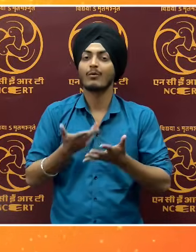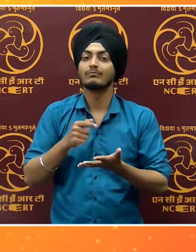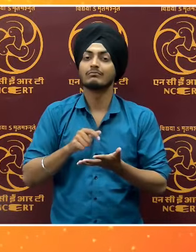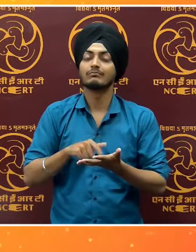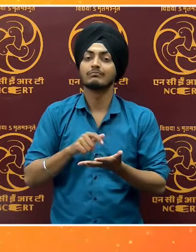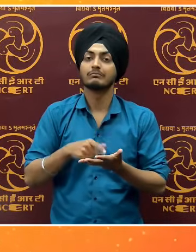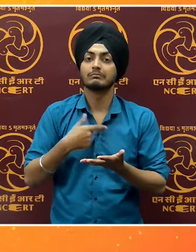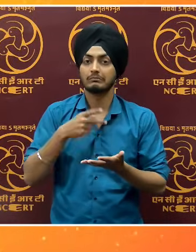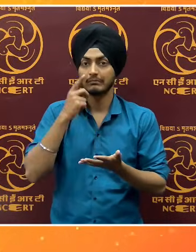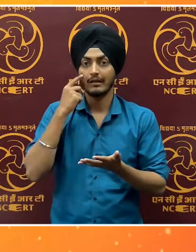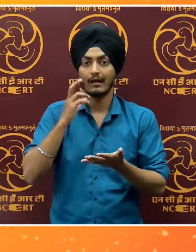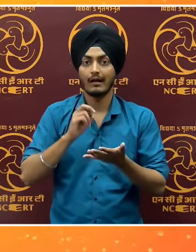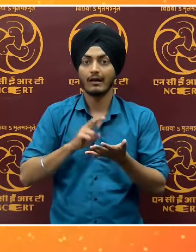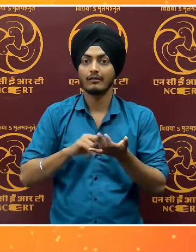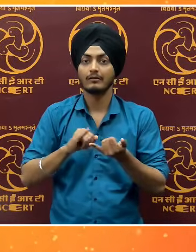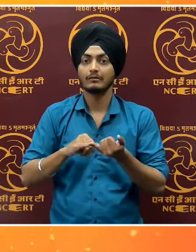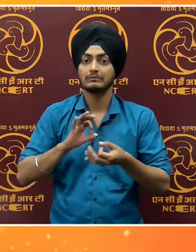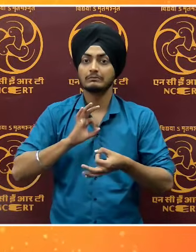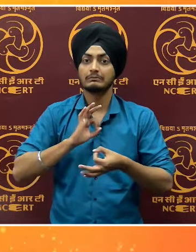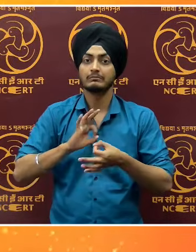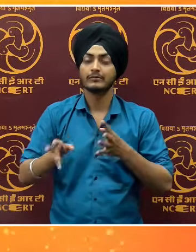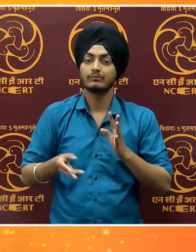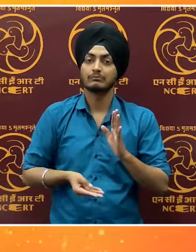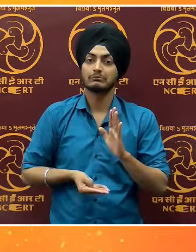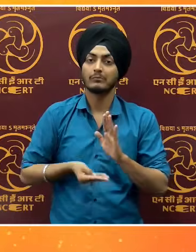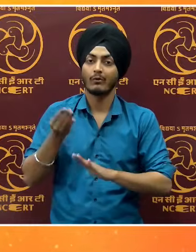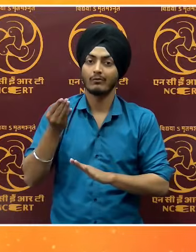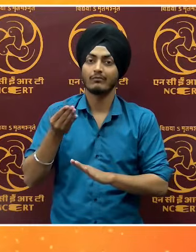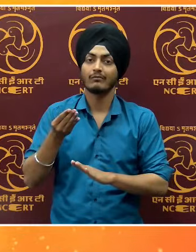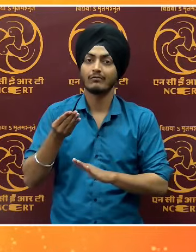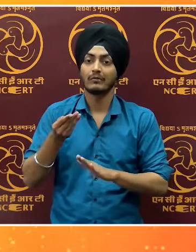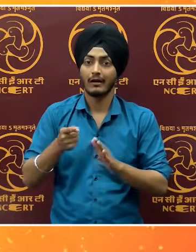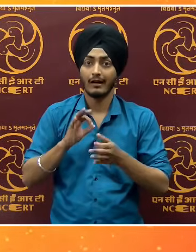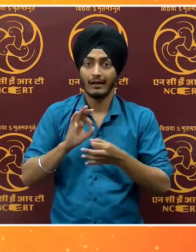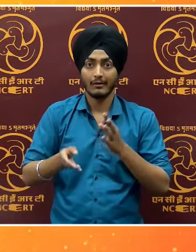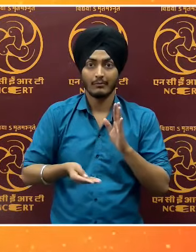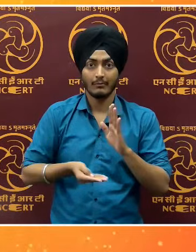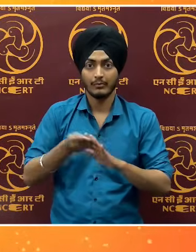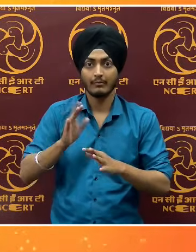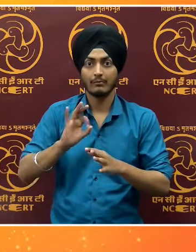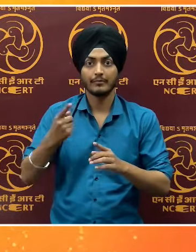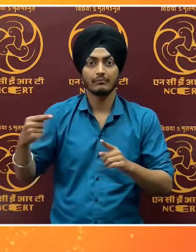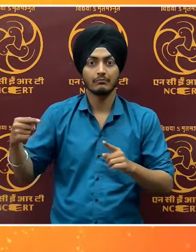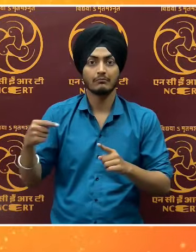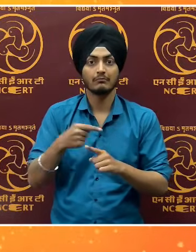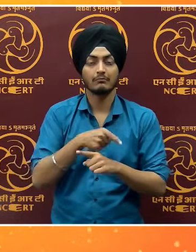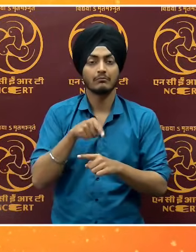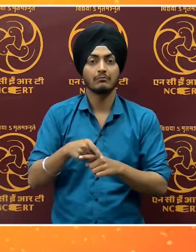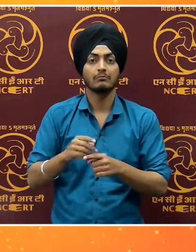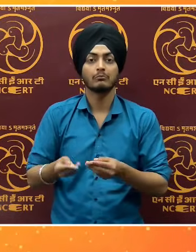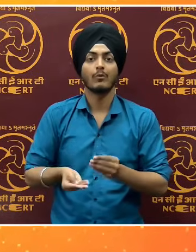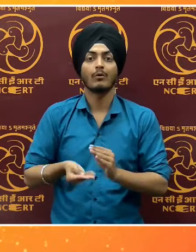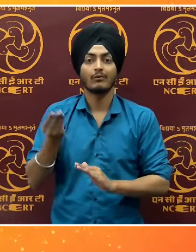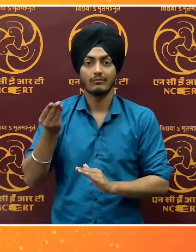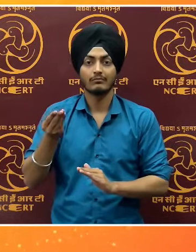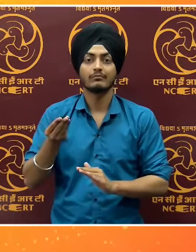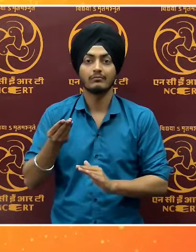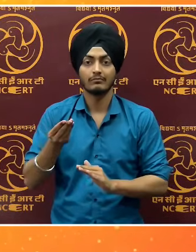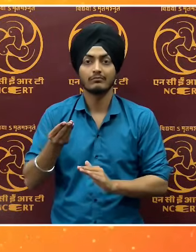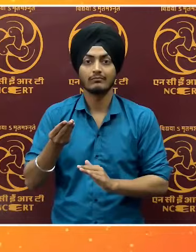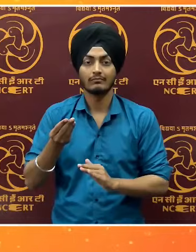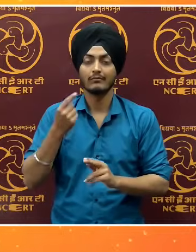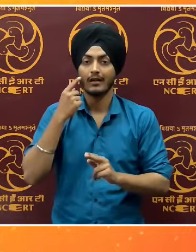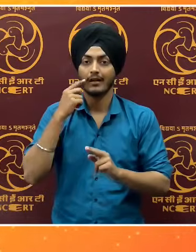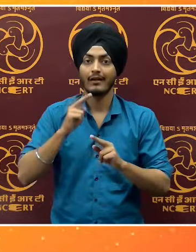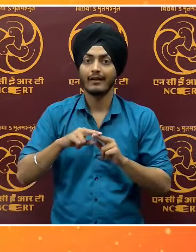is more. More hitting means more resistance. So for a conductor, as temperature increases, the